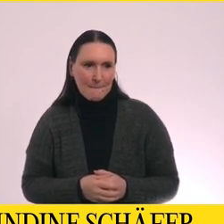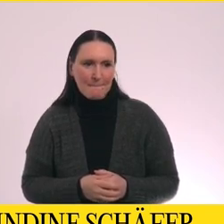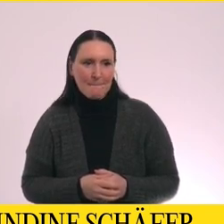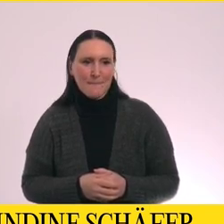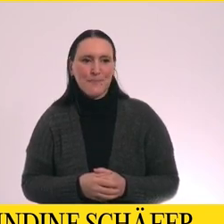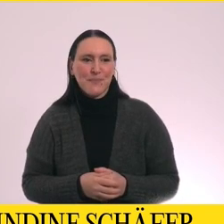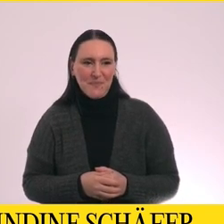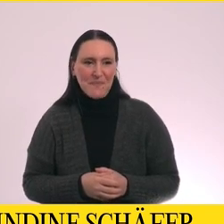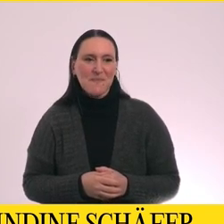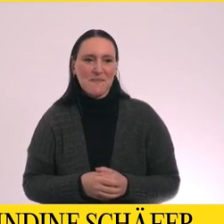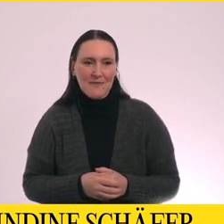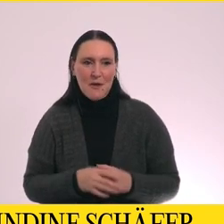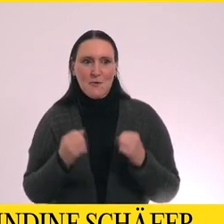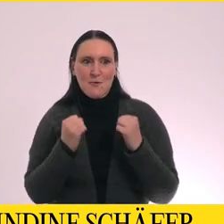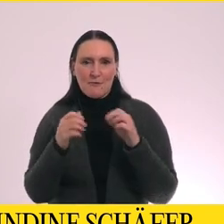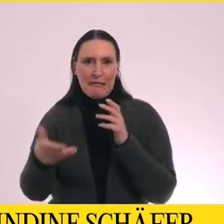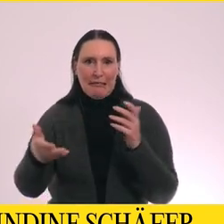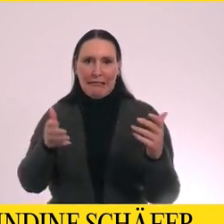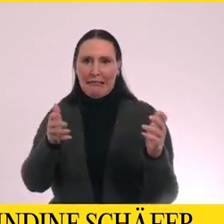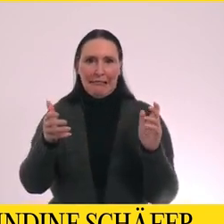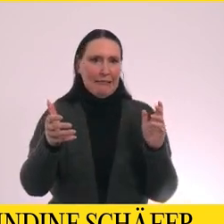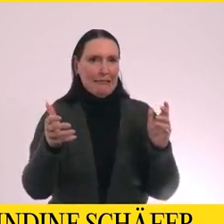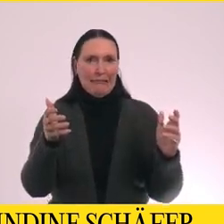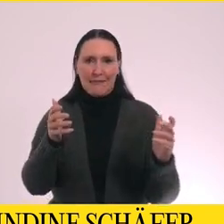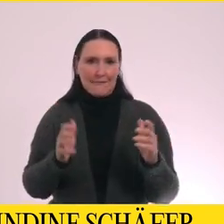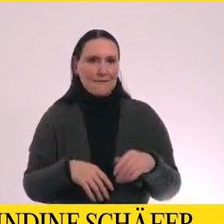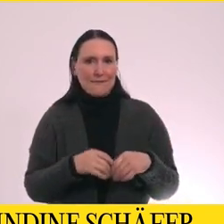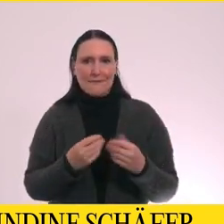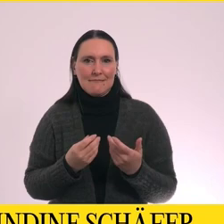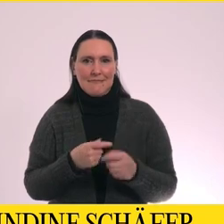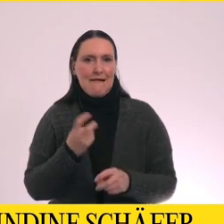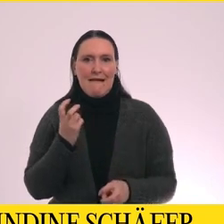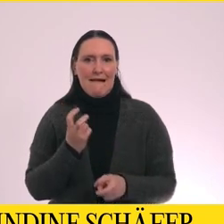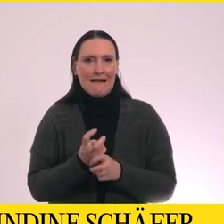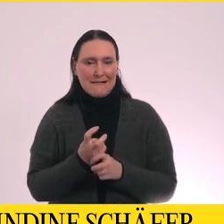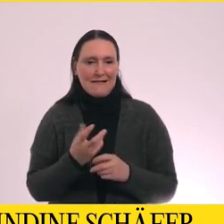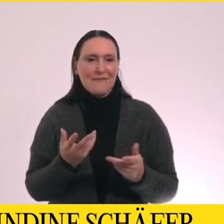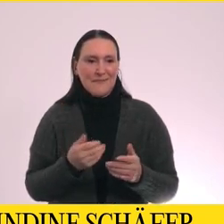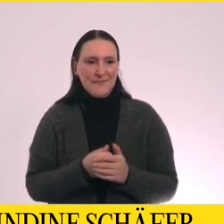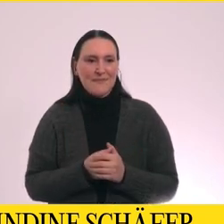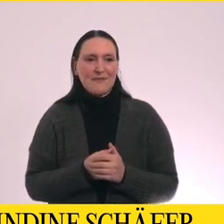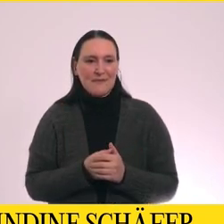It's really difficult to move this, yeah. Yeah, we can get a really good sense of the space.